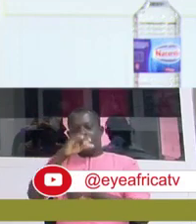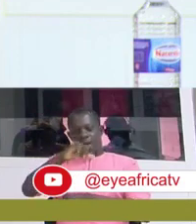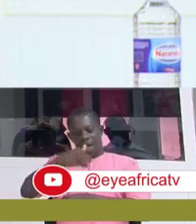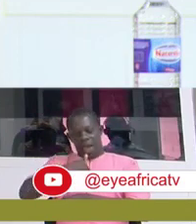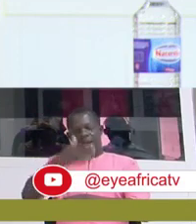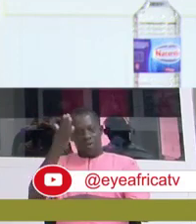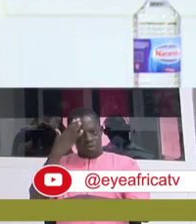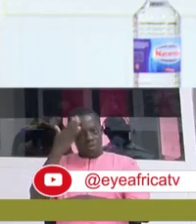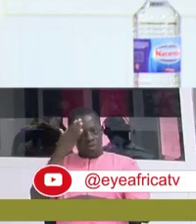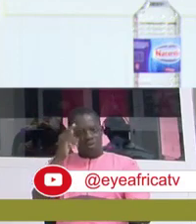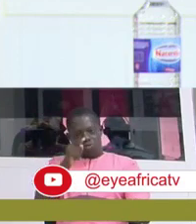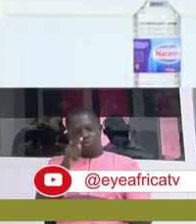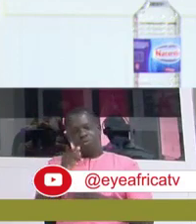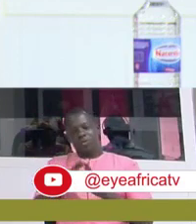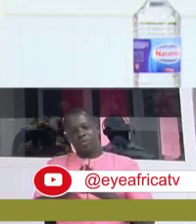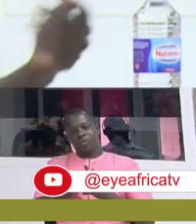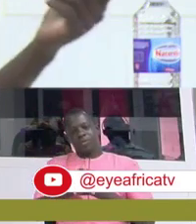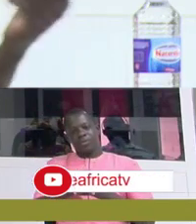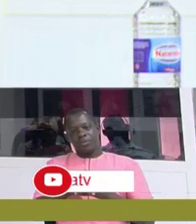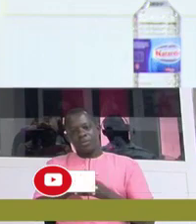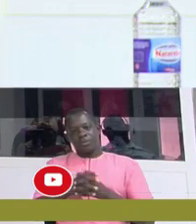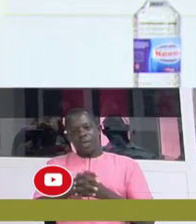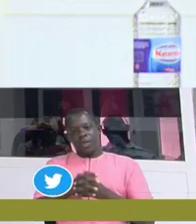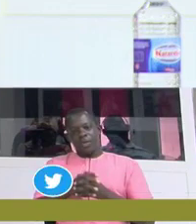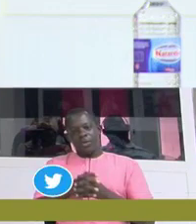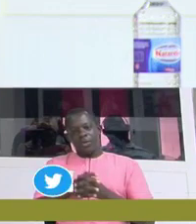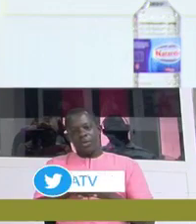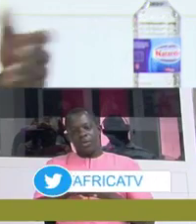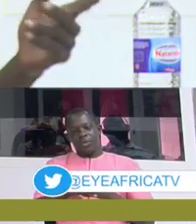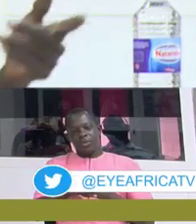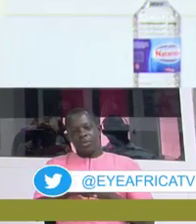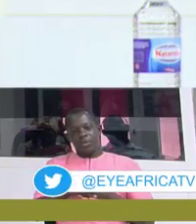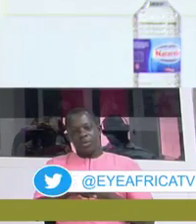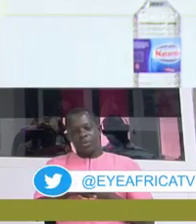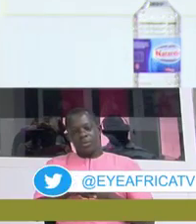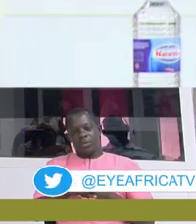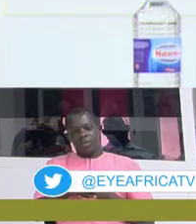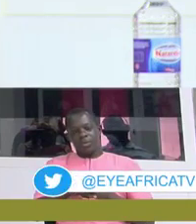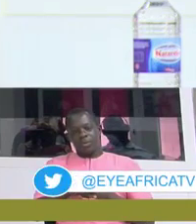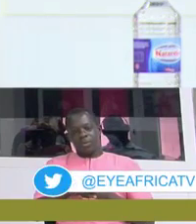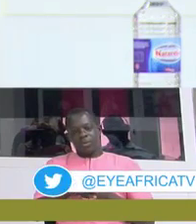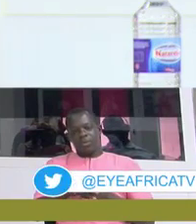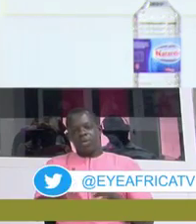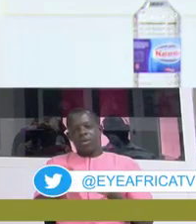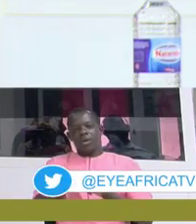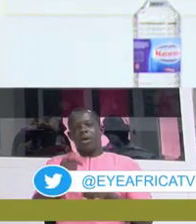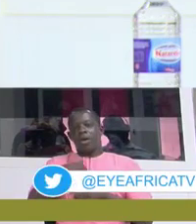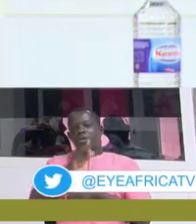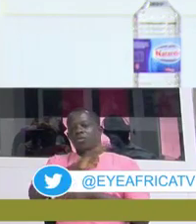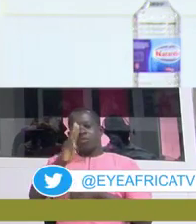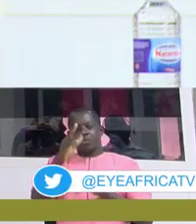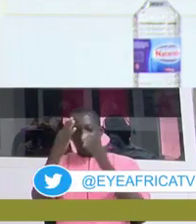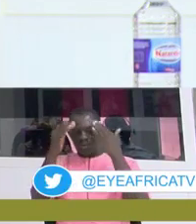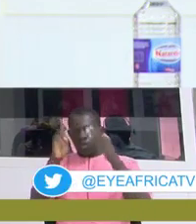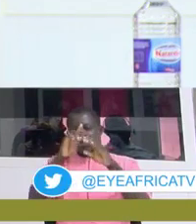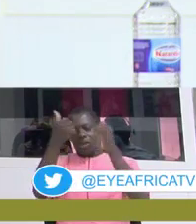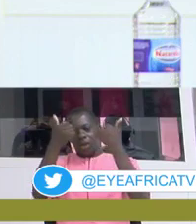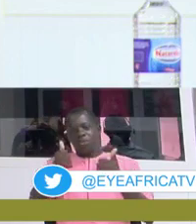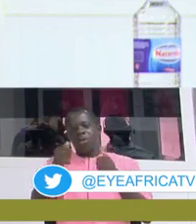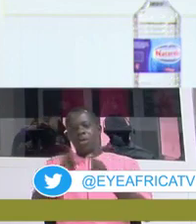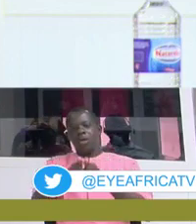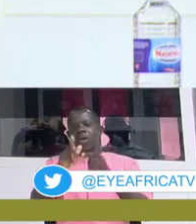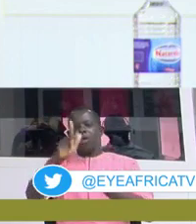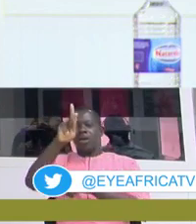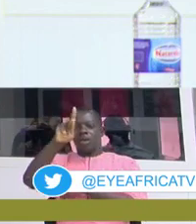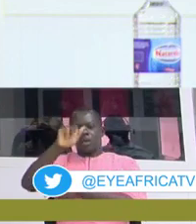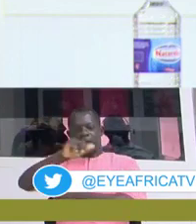Ole munte. Ole munte mam munte mam malong. Malong munda bekerin dal." That's to say, I do not know what is happening. Ah. Kajali